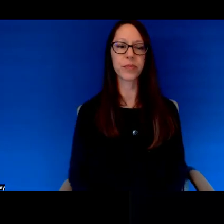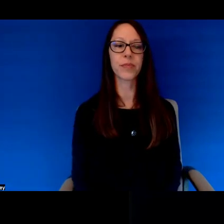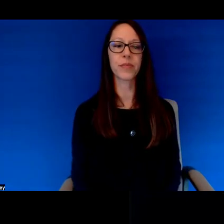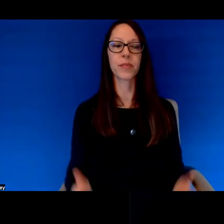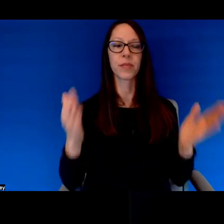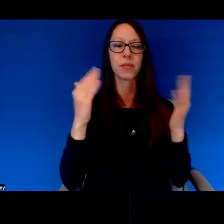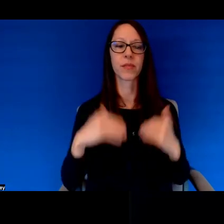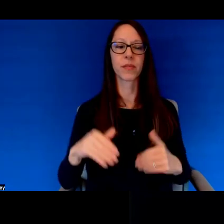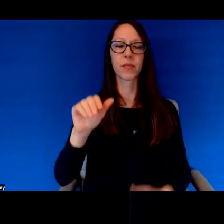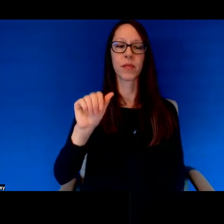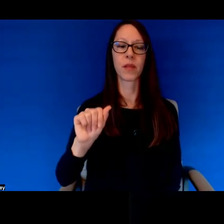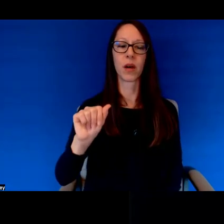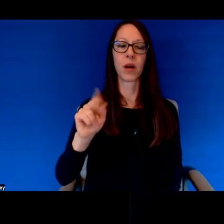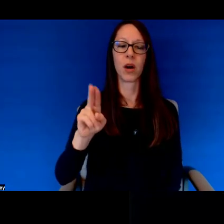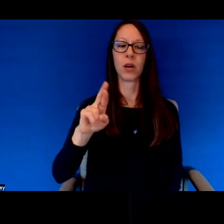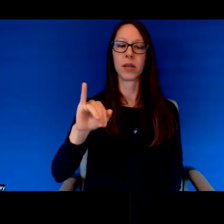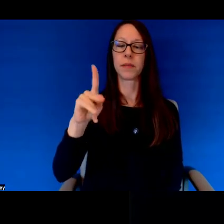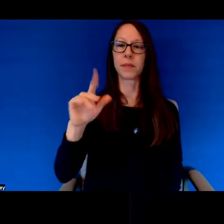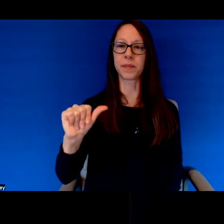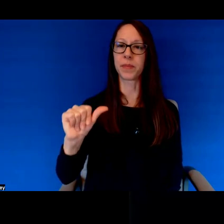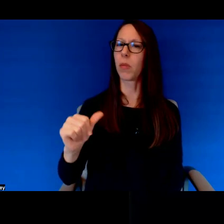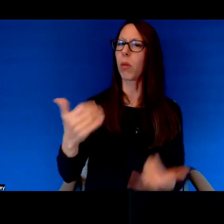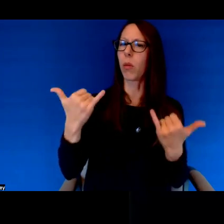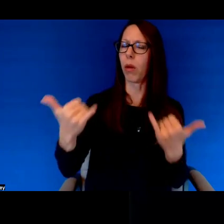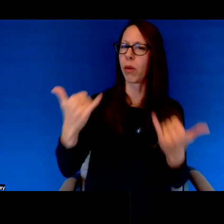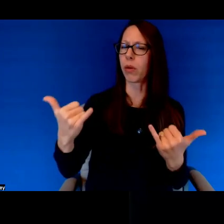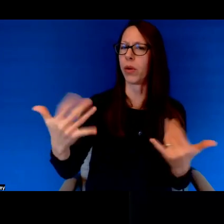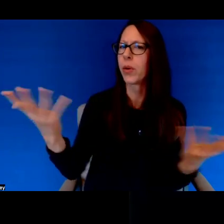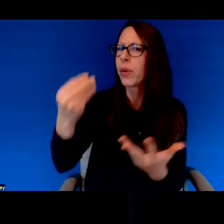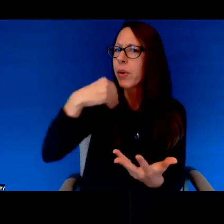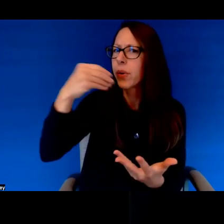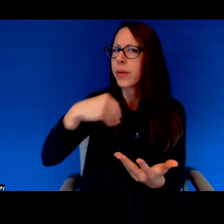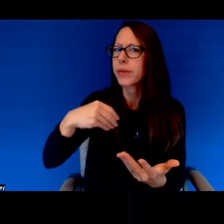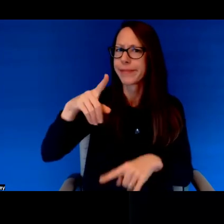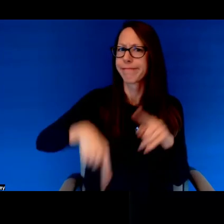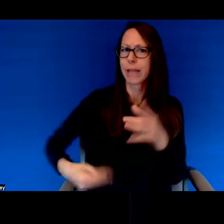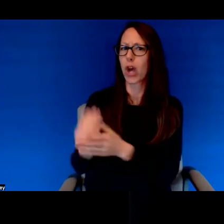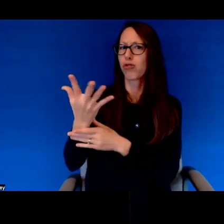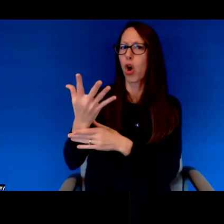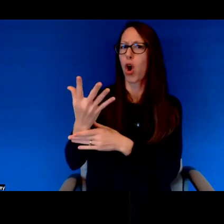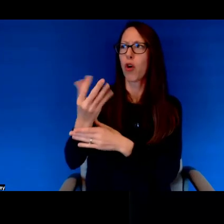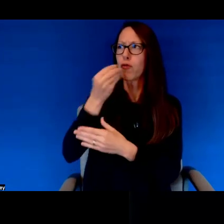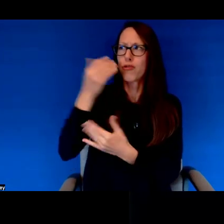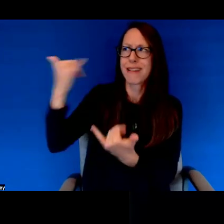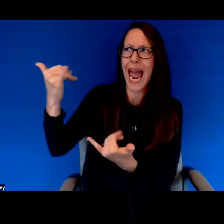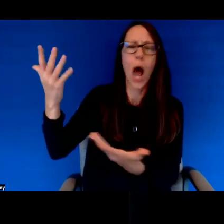Arika. What are they eating now on the moon? Like since we can't currently grow food on the moon, what are astronauts eating when they're up